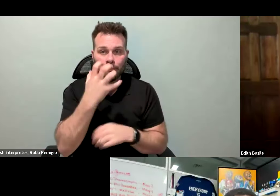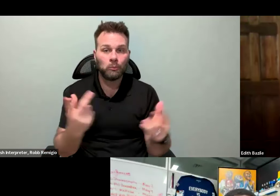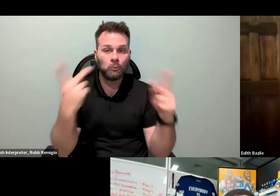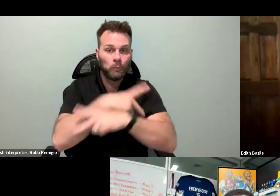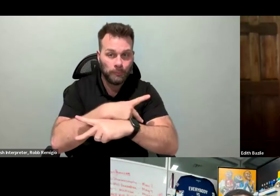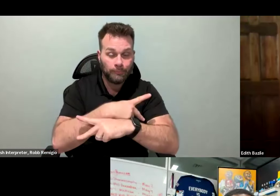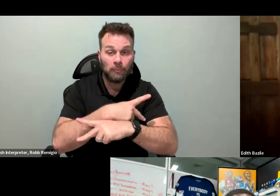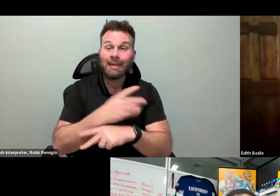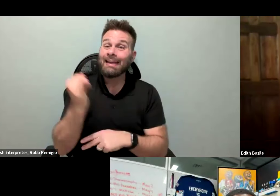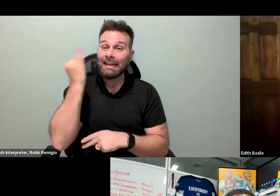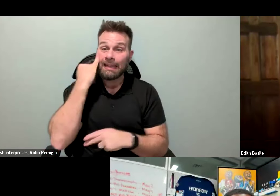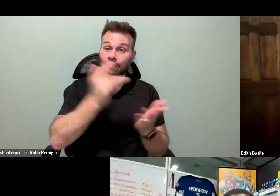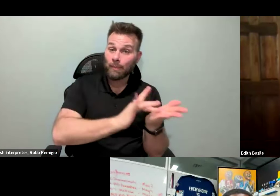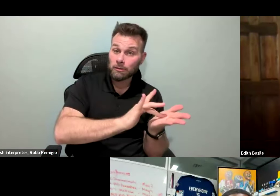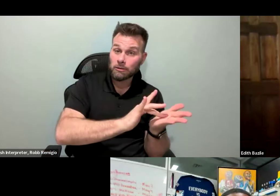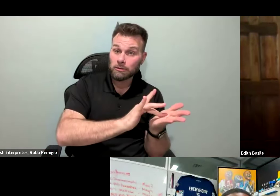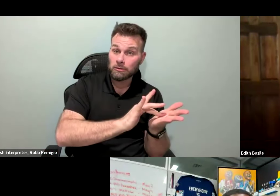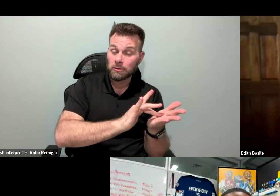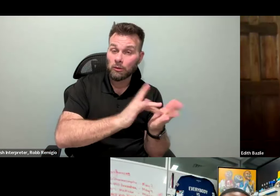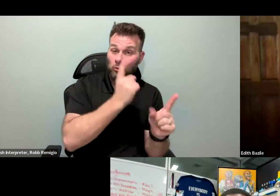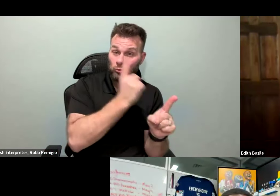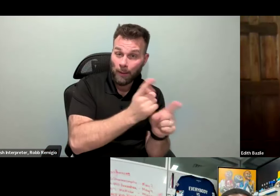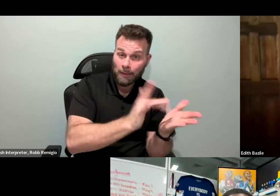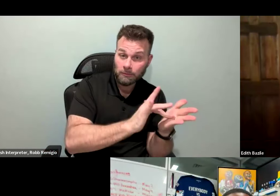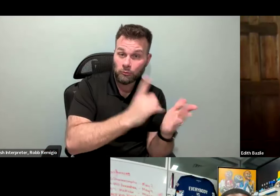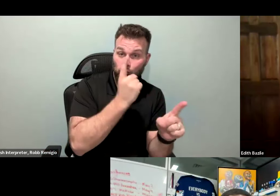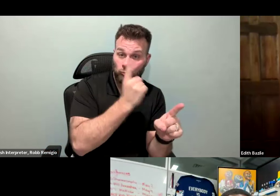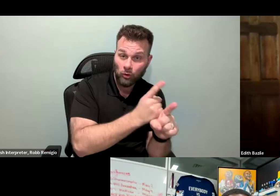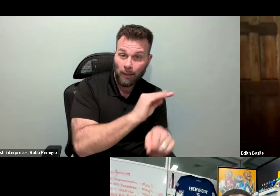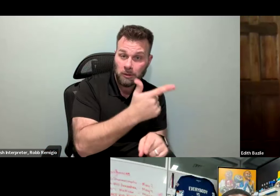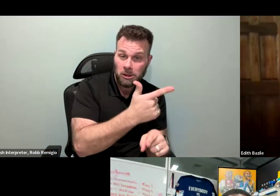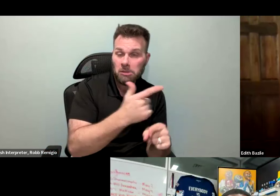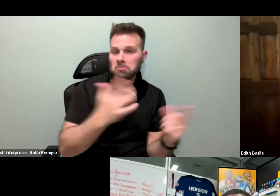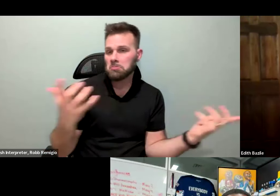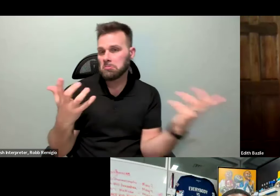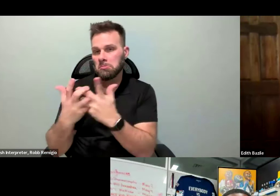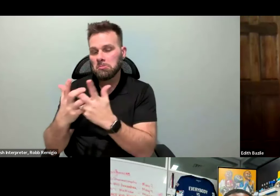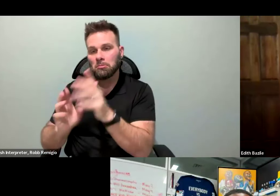right dose, right medication, improvement dramatically.